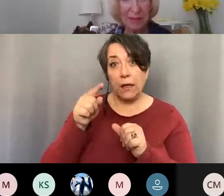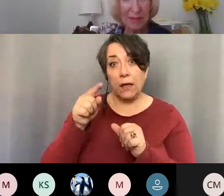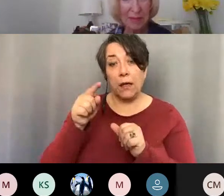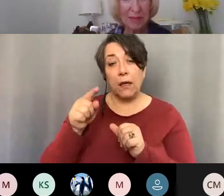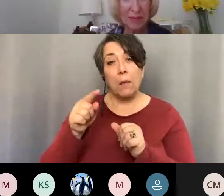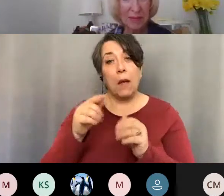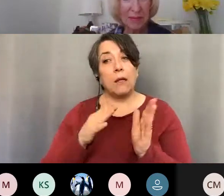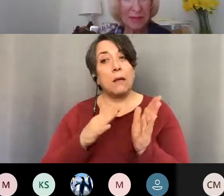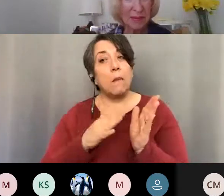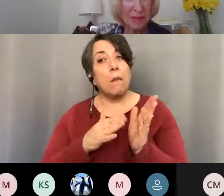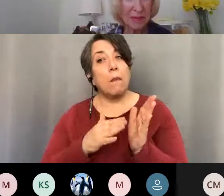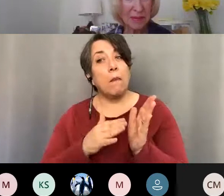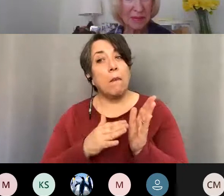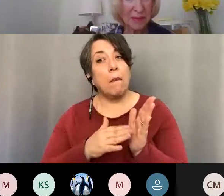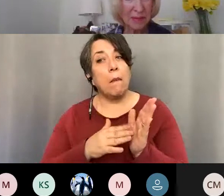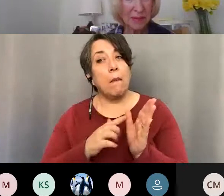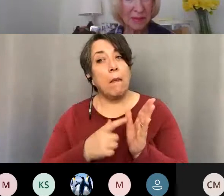acoustically